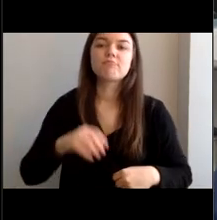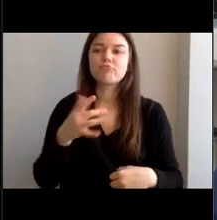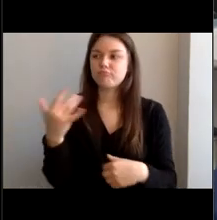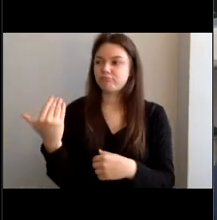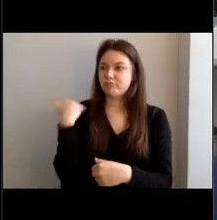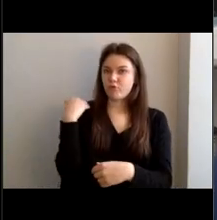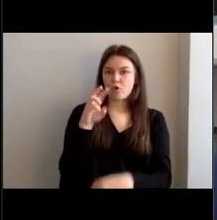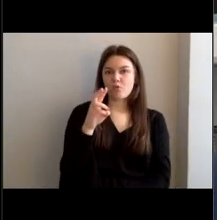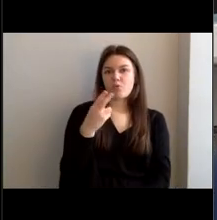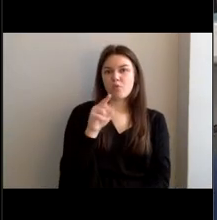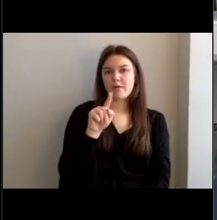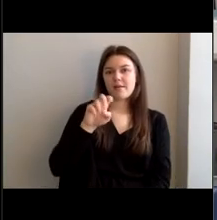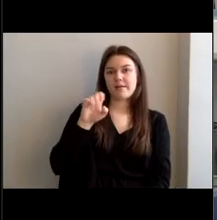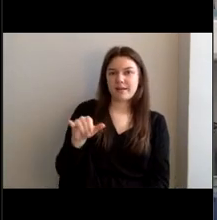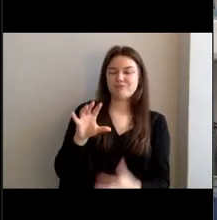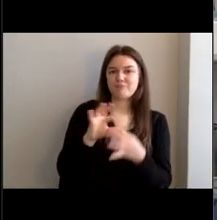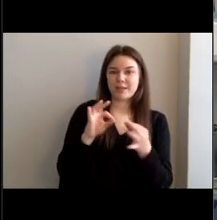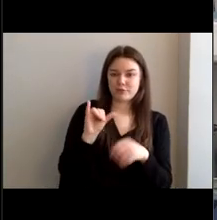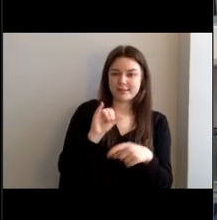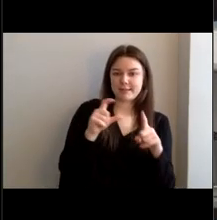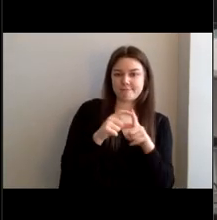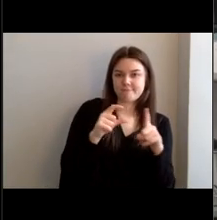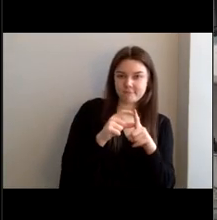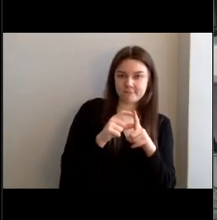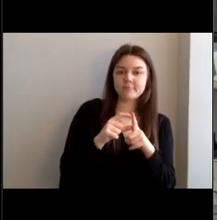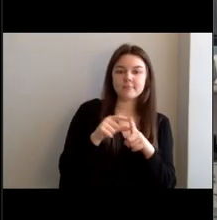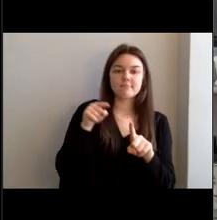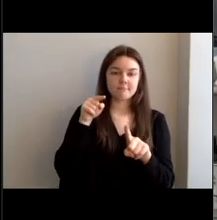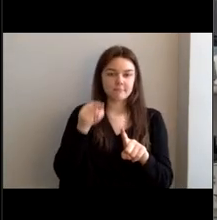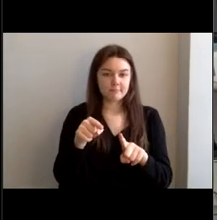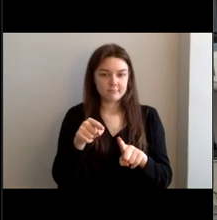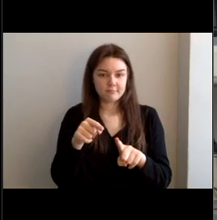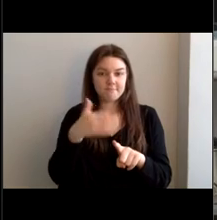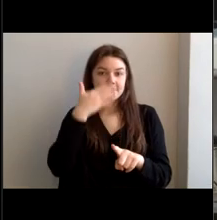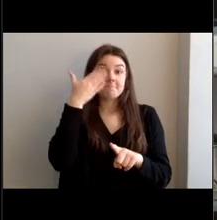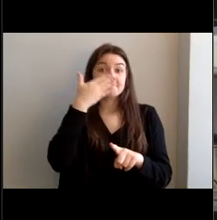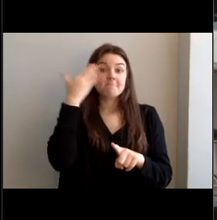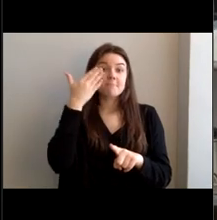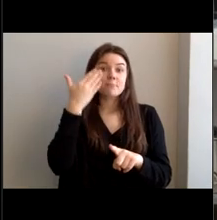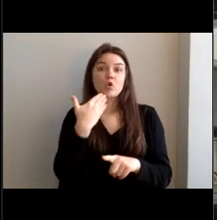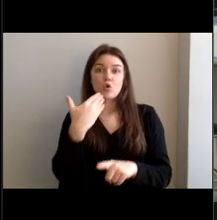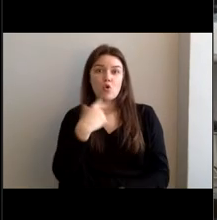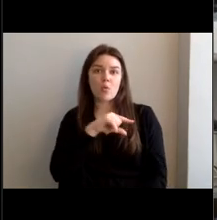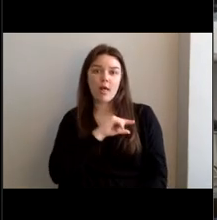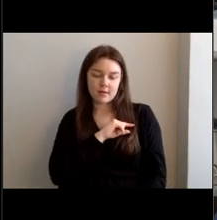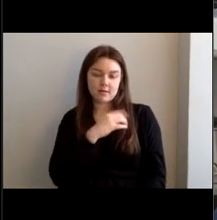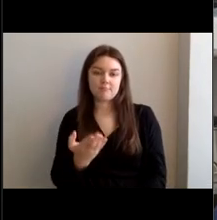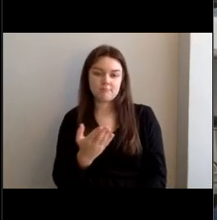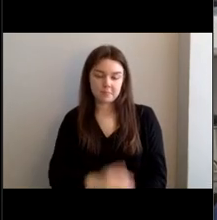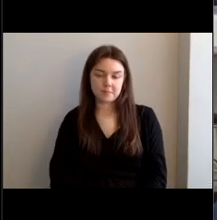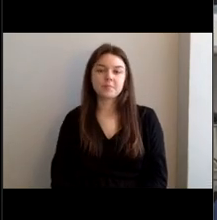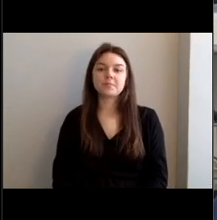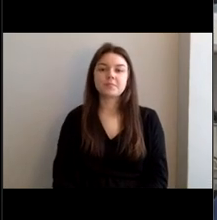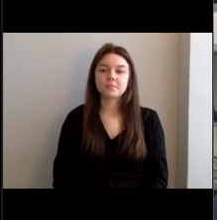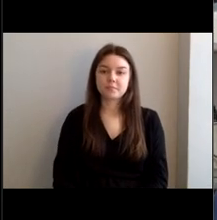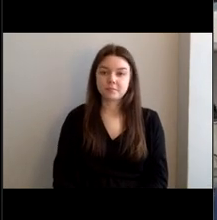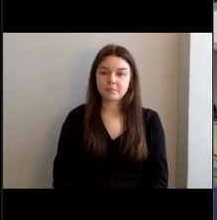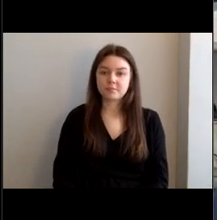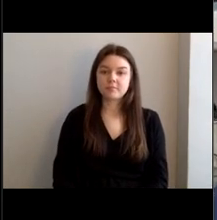mentioned. So that is a high quality shrimp. Now, an average or